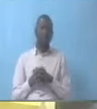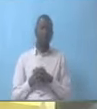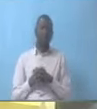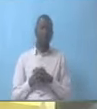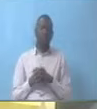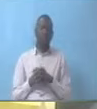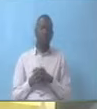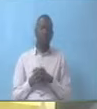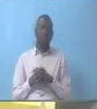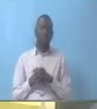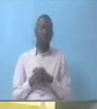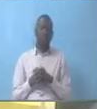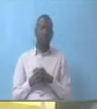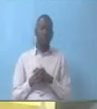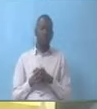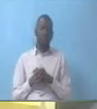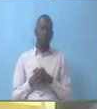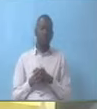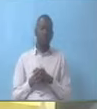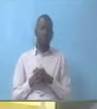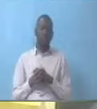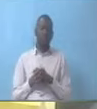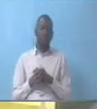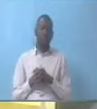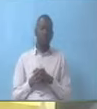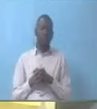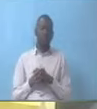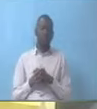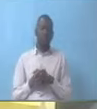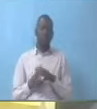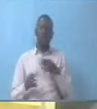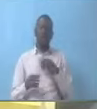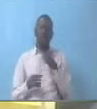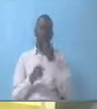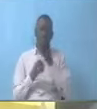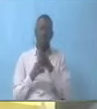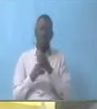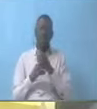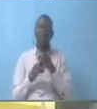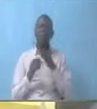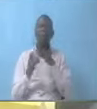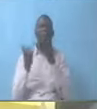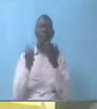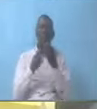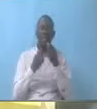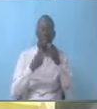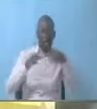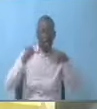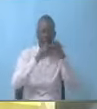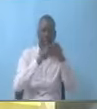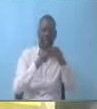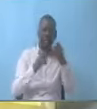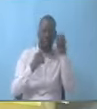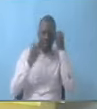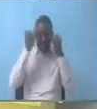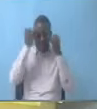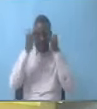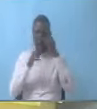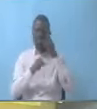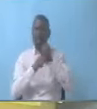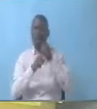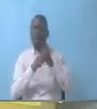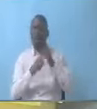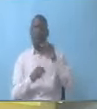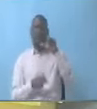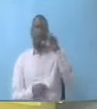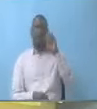Denny. You've mentioned this. And yeah, made by Lord Denning to succeed in that appeal. Ni kon la da don yeungatu nak ci yu bari yo xamni Lord